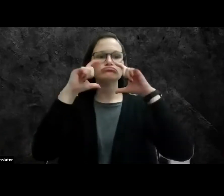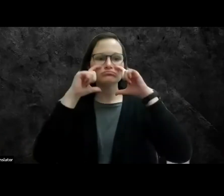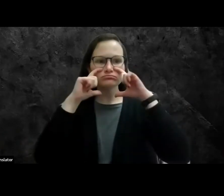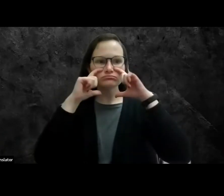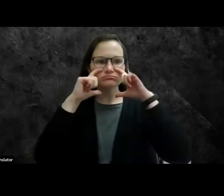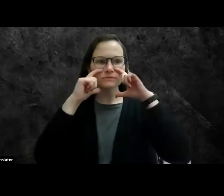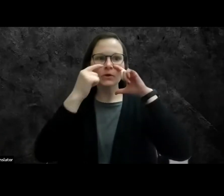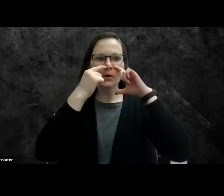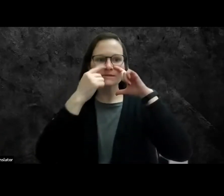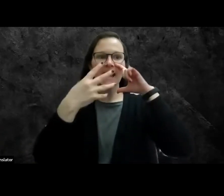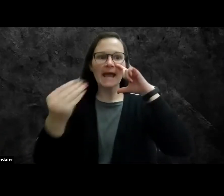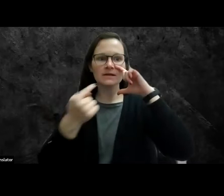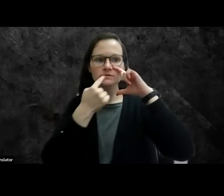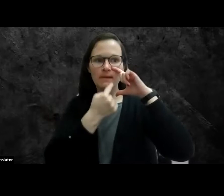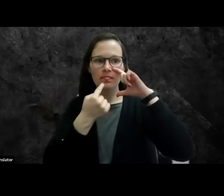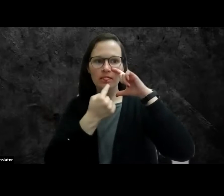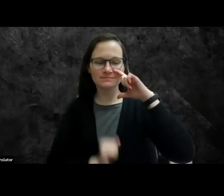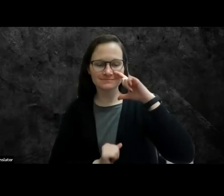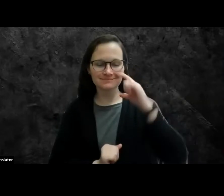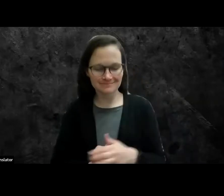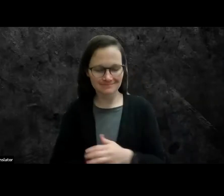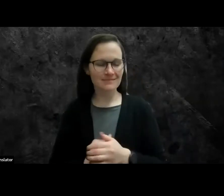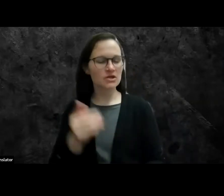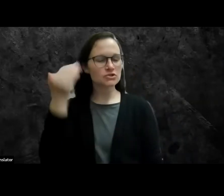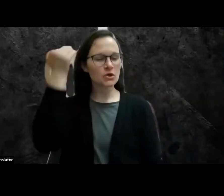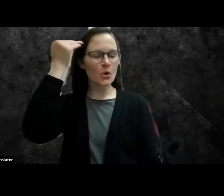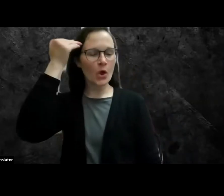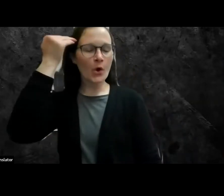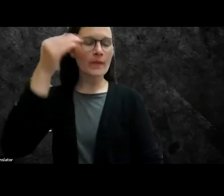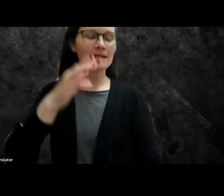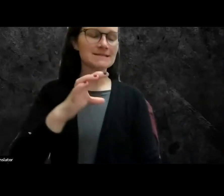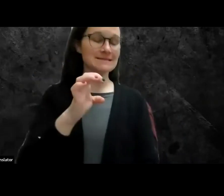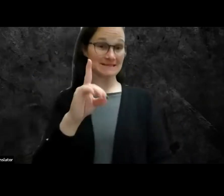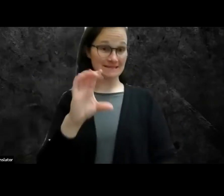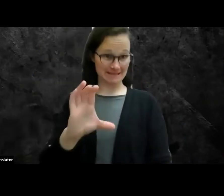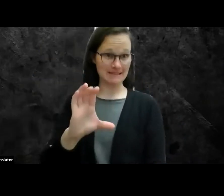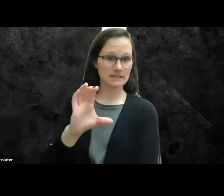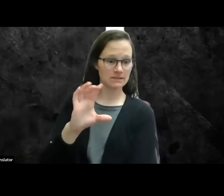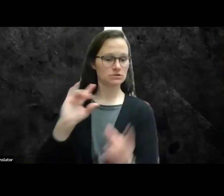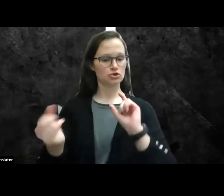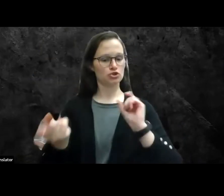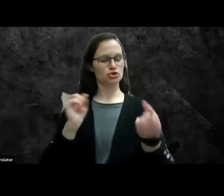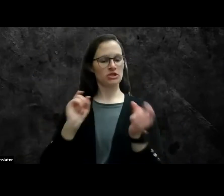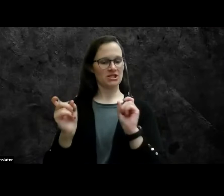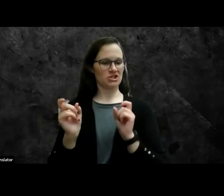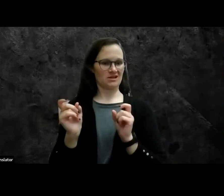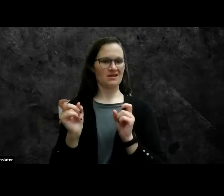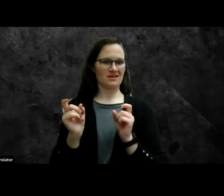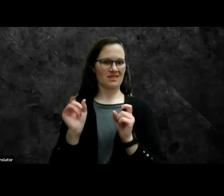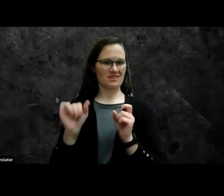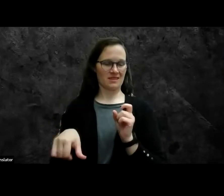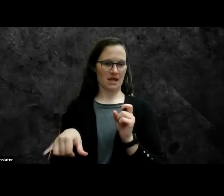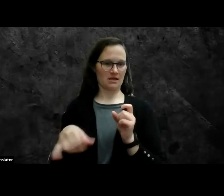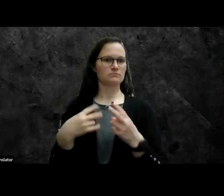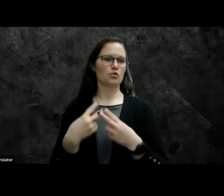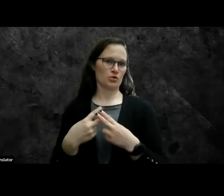mouth. You probably also know that the CDC has altered its guidance about quarantining and isolating. And as usual,